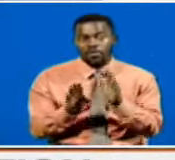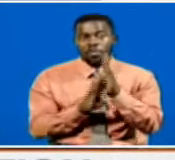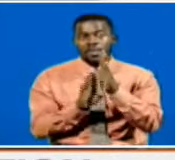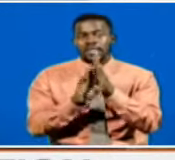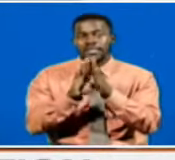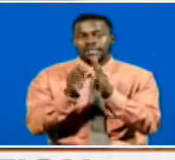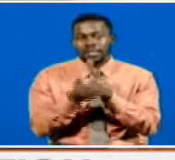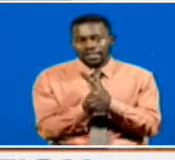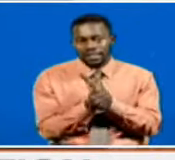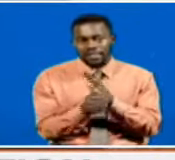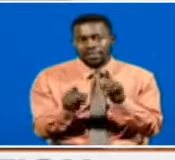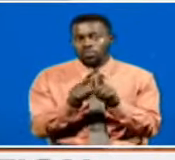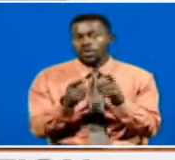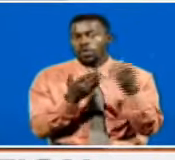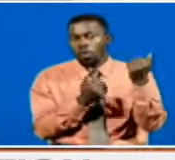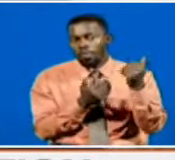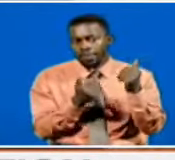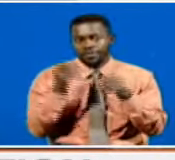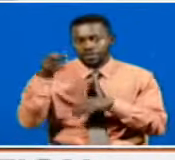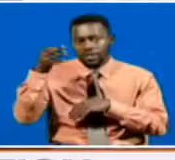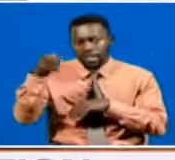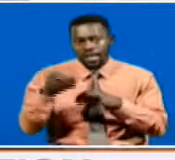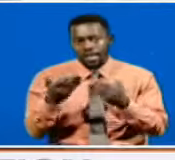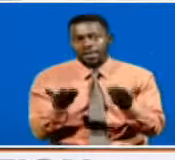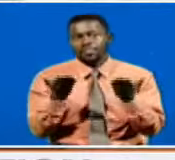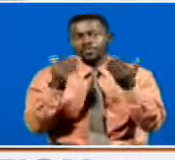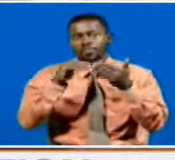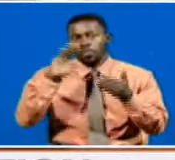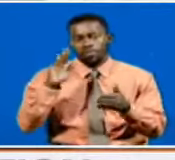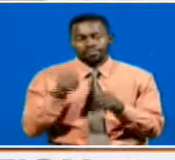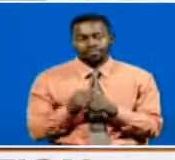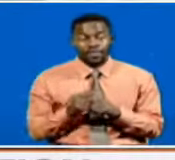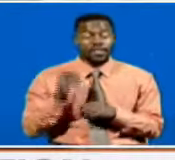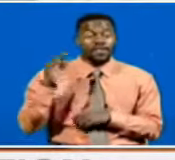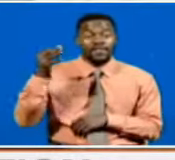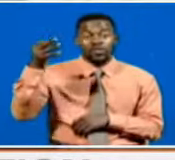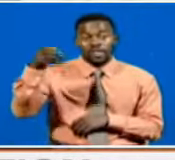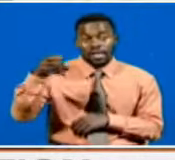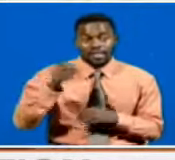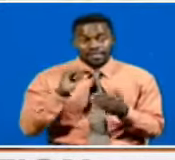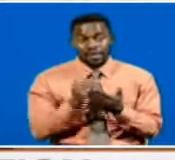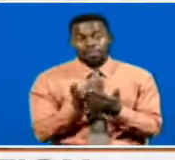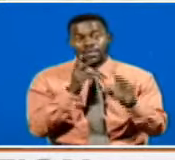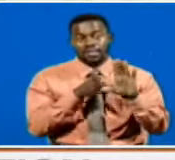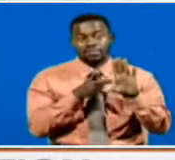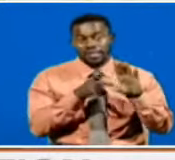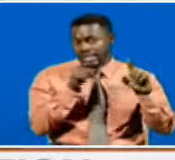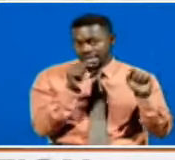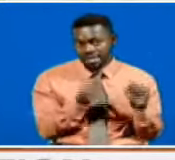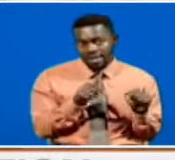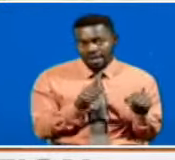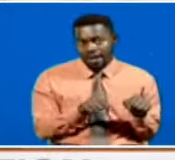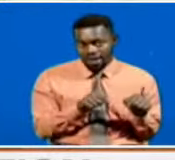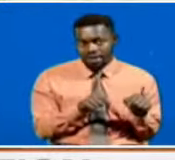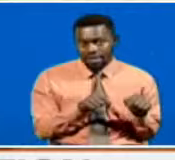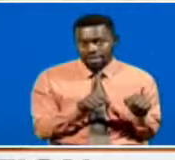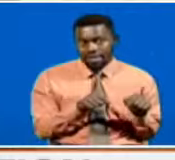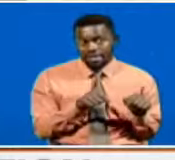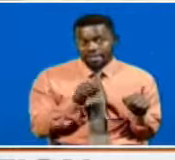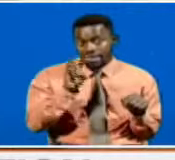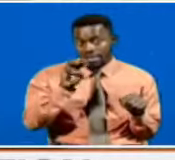we hope to keep doing so in the future. Going forward, some of the participants who are in this